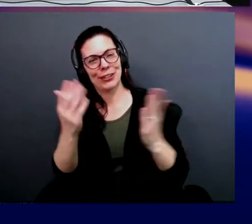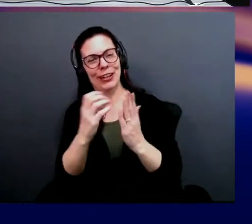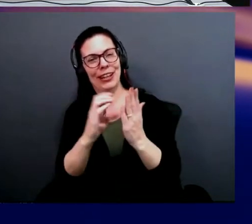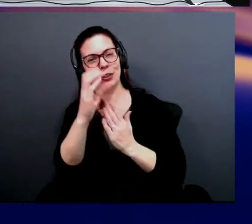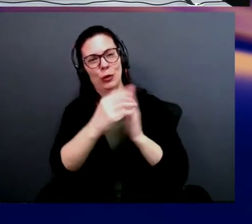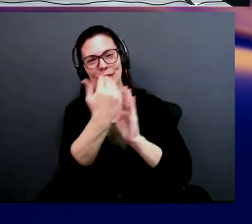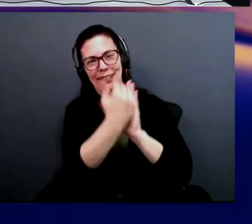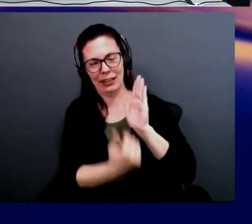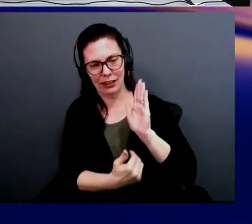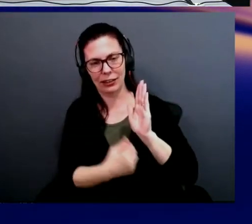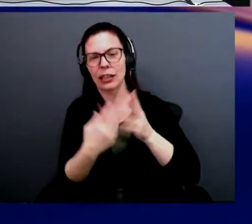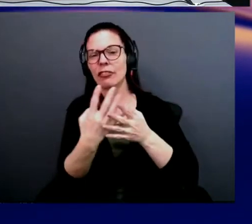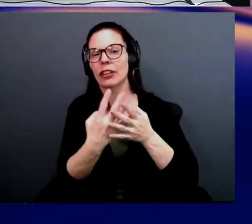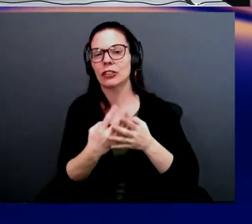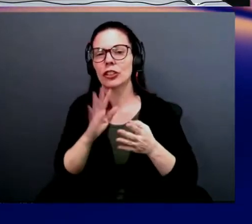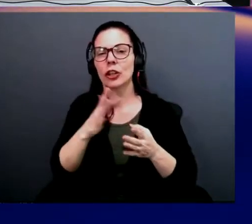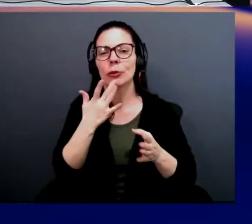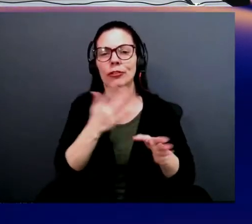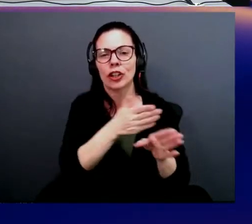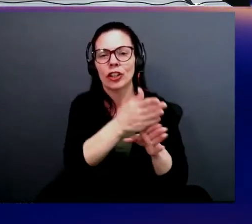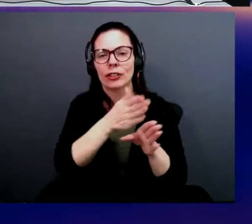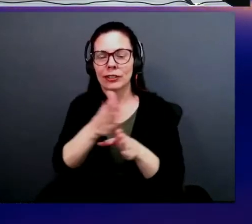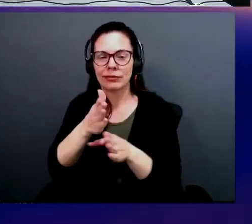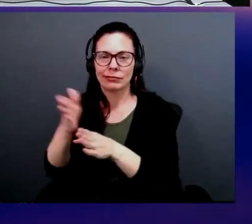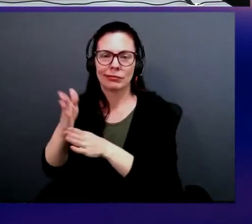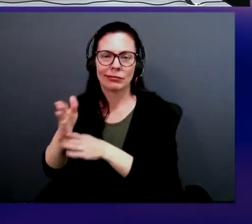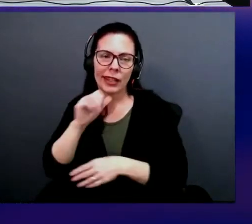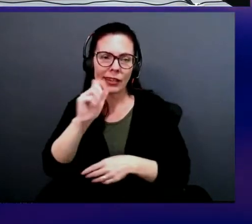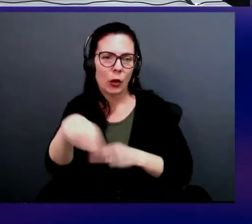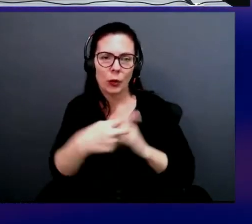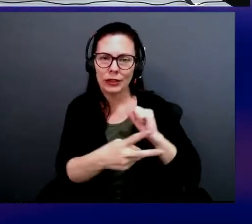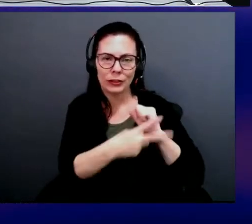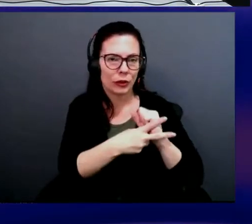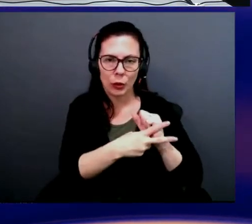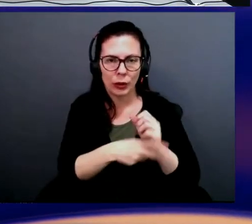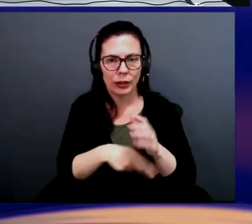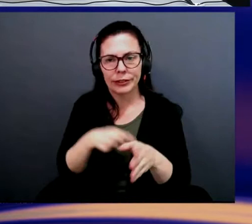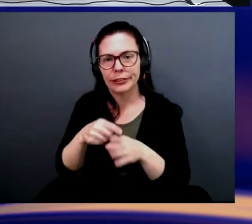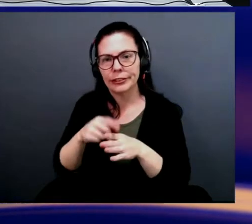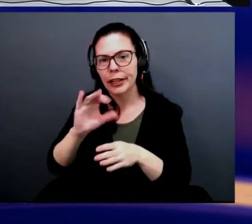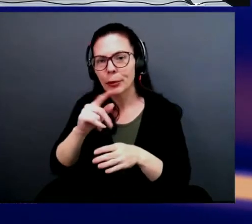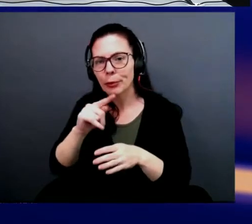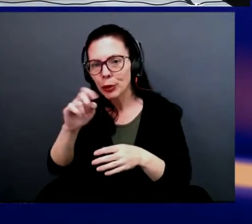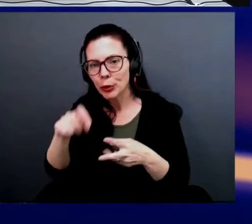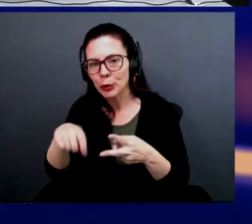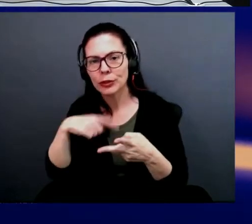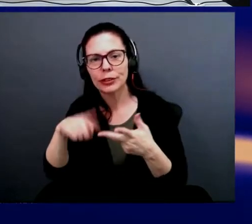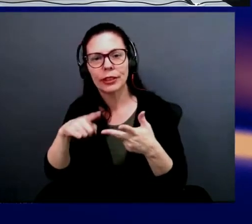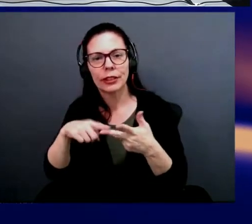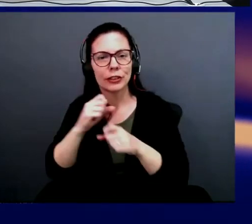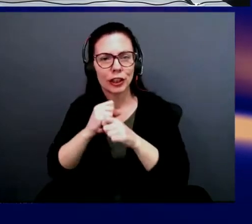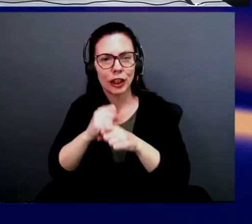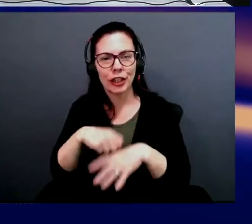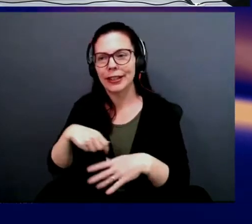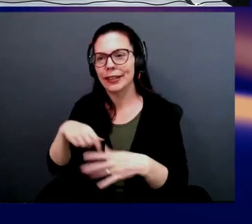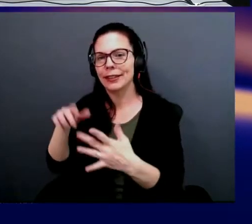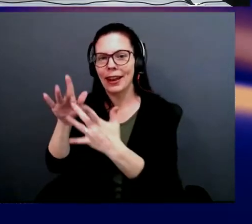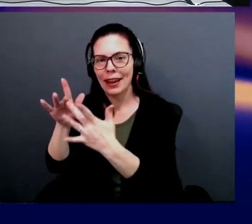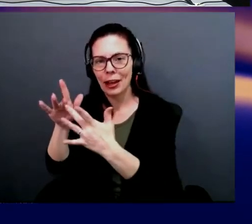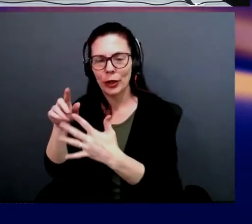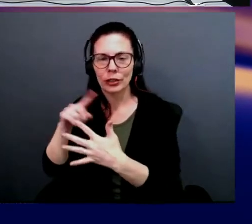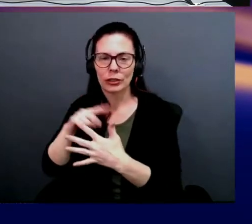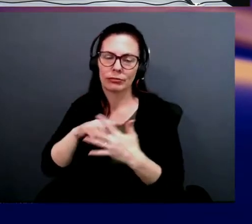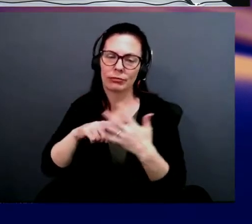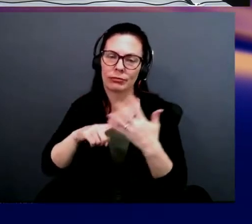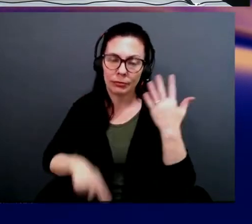for your preferred domain. We've got much more than just storage here. You'll find compute, security, networking, so much more. You can search for